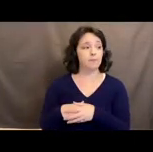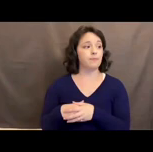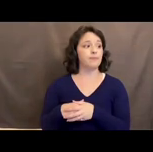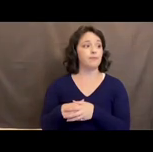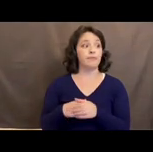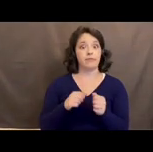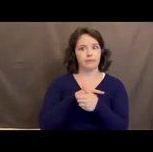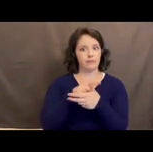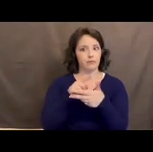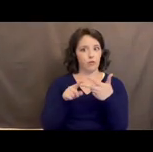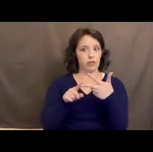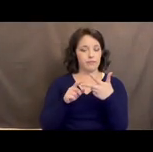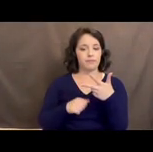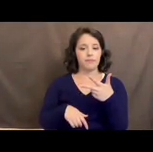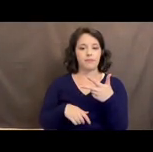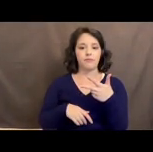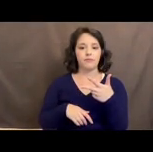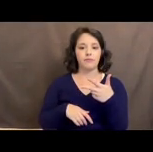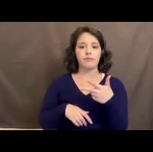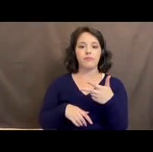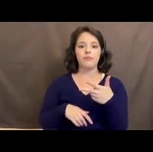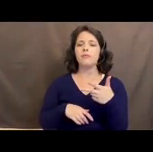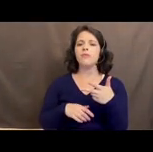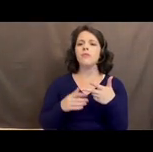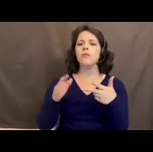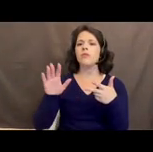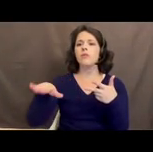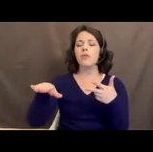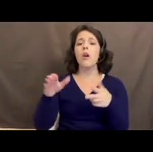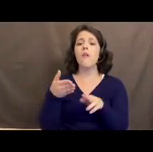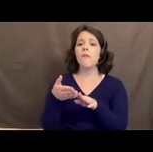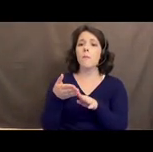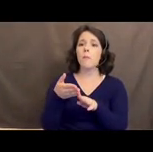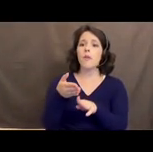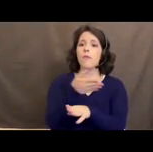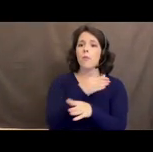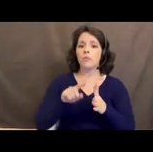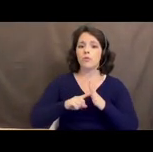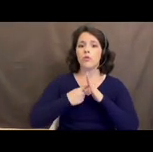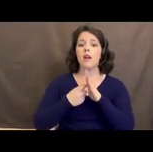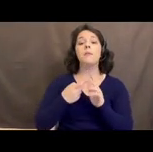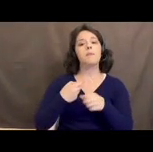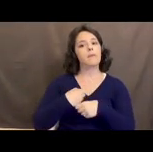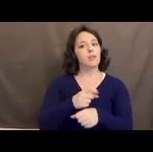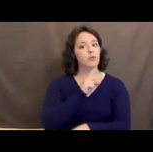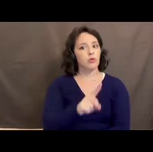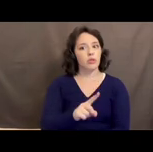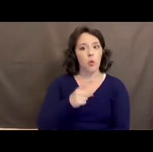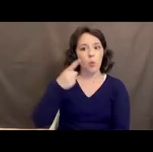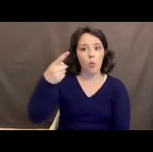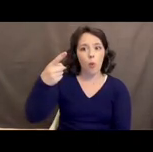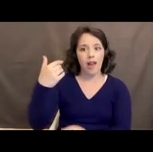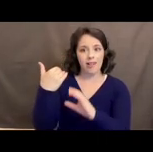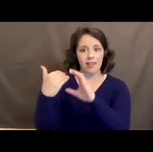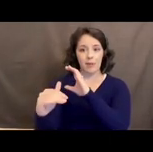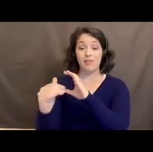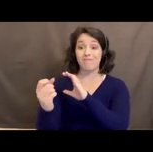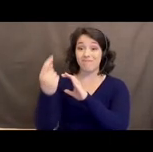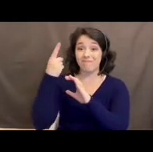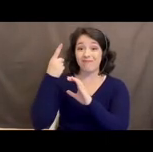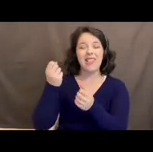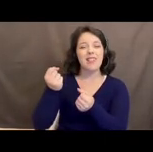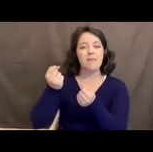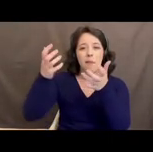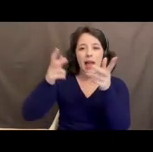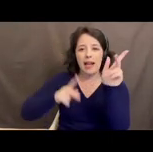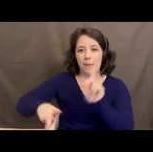actually begin, we want to make sure that you're using one email address that is monitored by multiple people, and that you're also using a